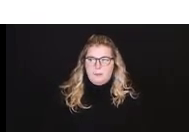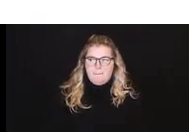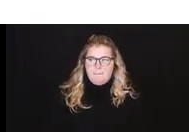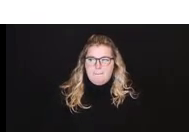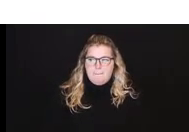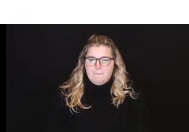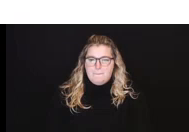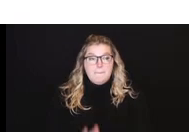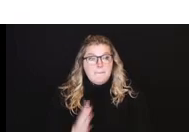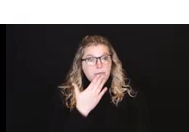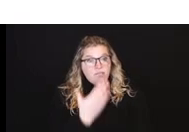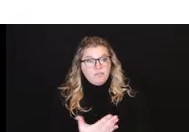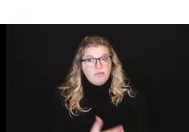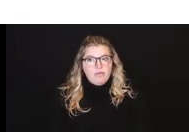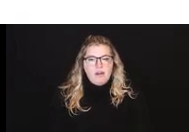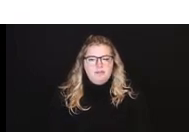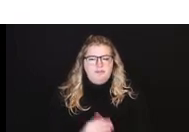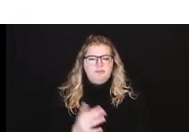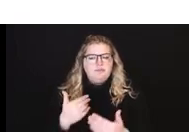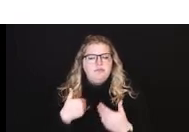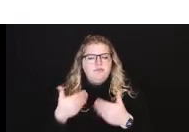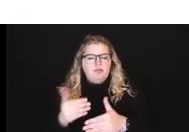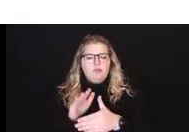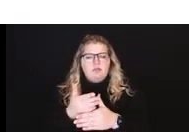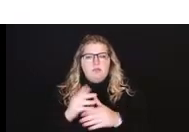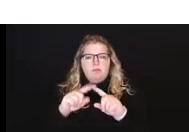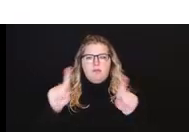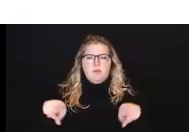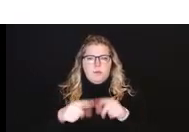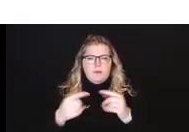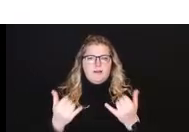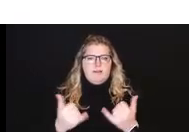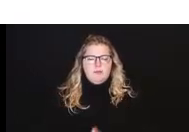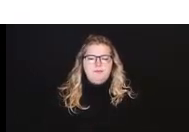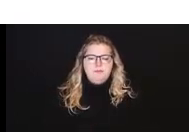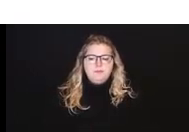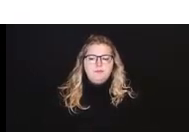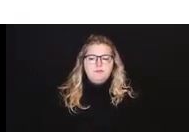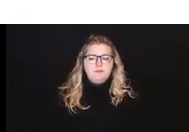Okay, thank you. Gonna get my screen share going here.